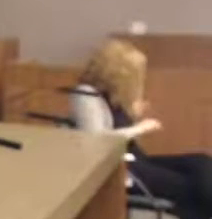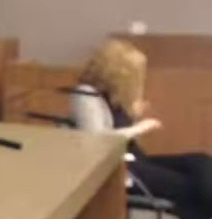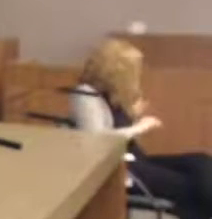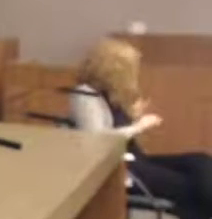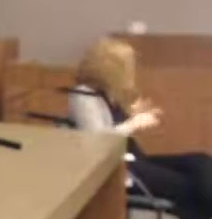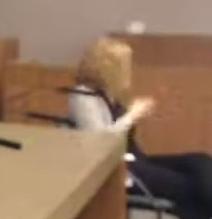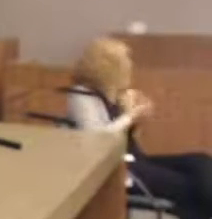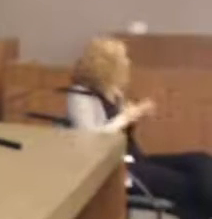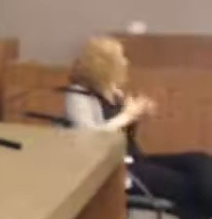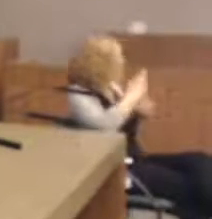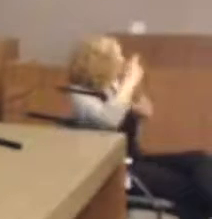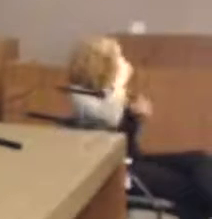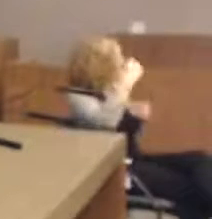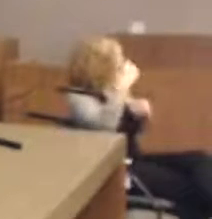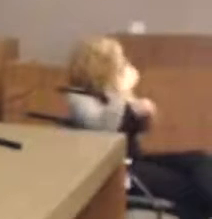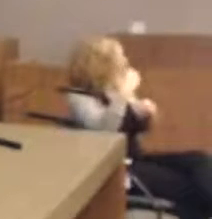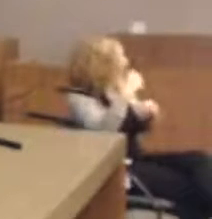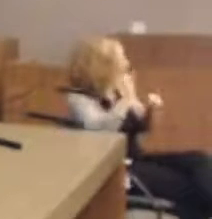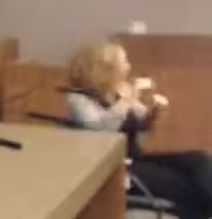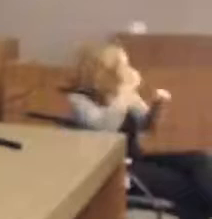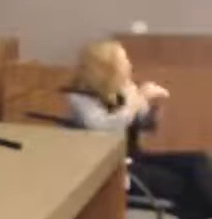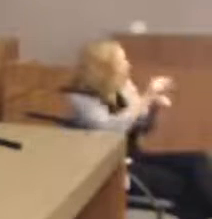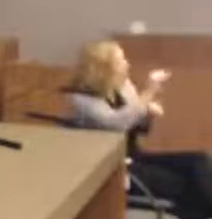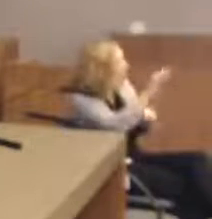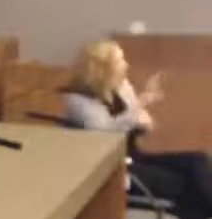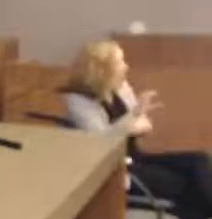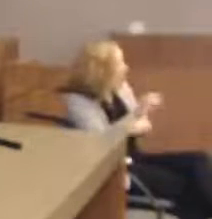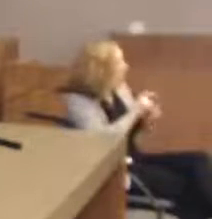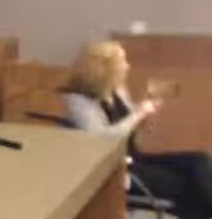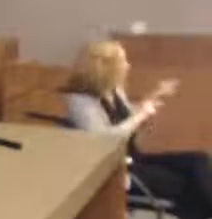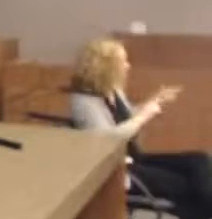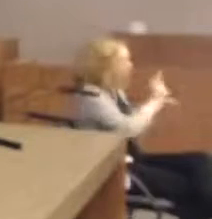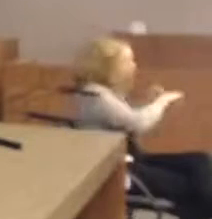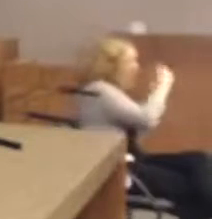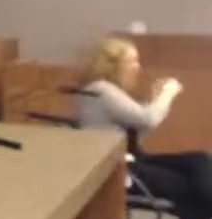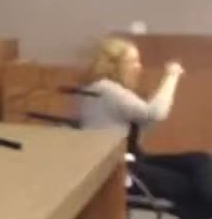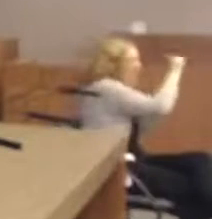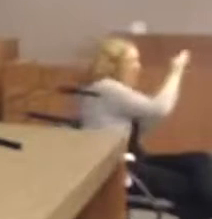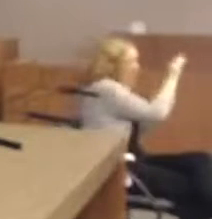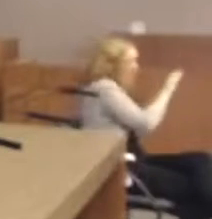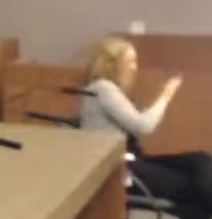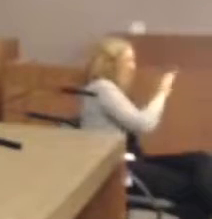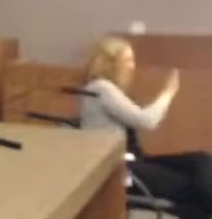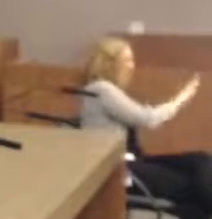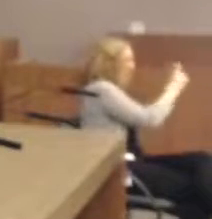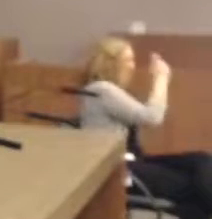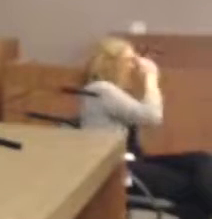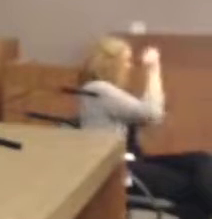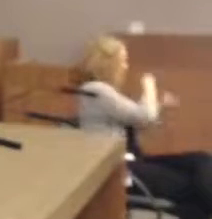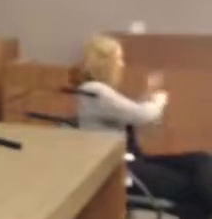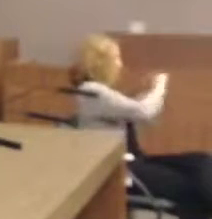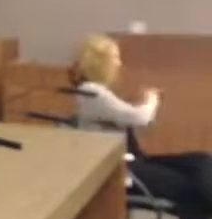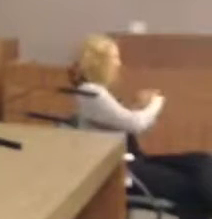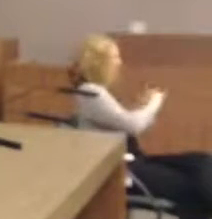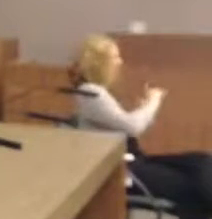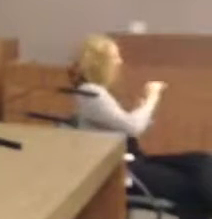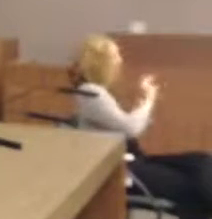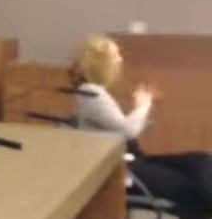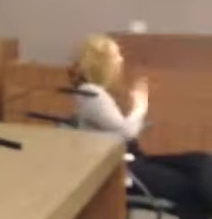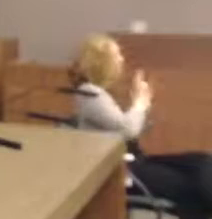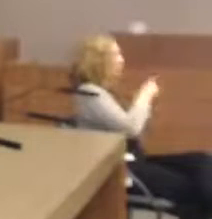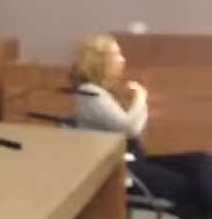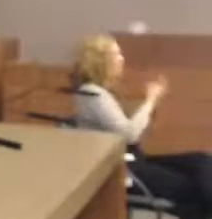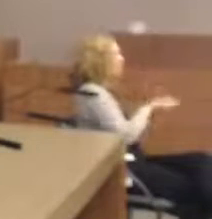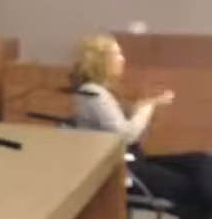we're over here and we can remember A, B, and C, right? But they can't remember A, B, and C. So sometimes we have to tell them A, B, and C over